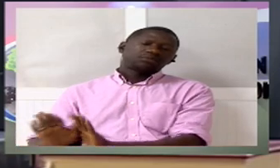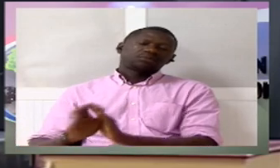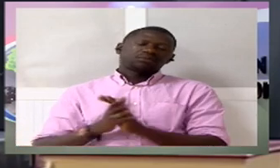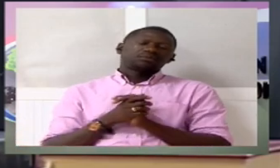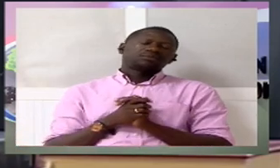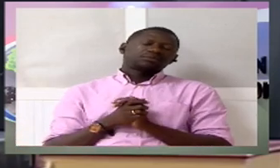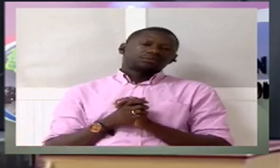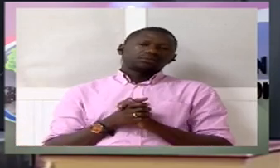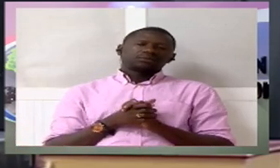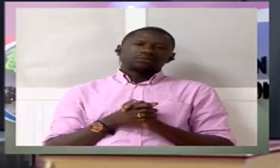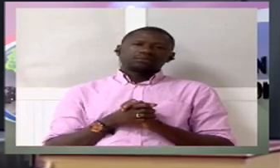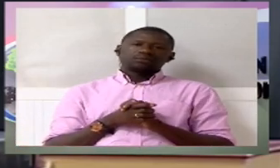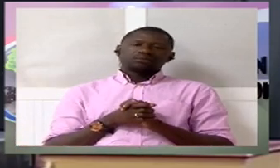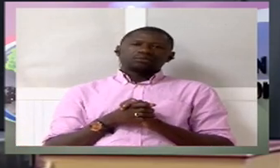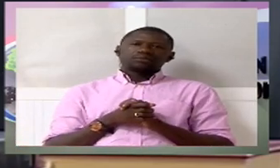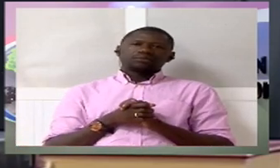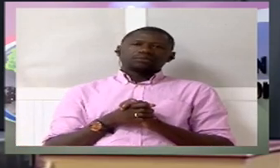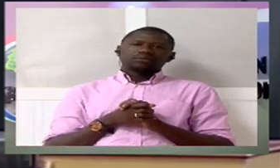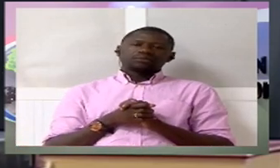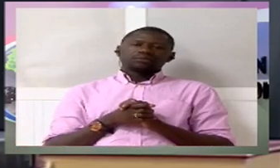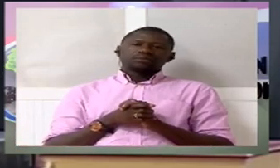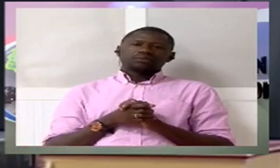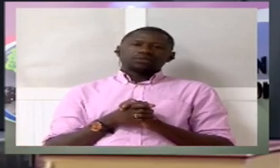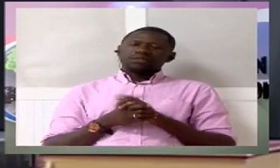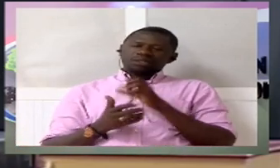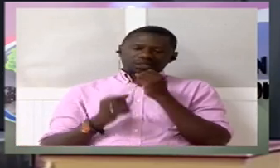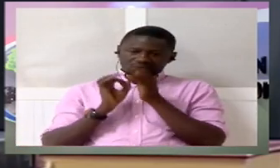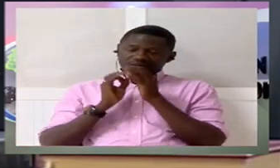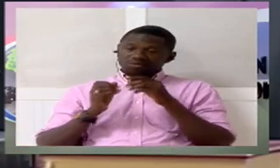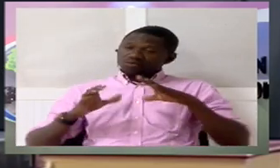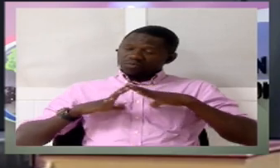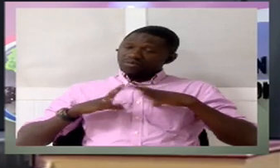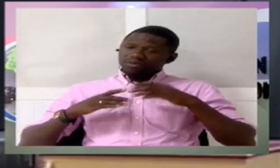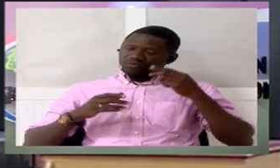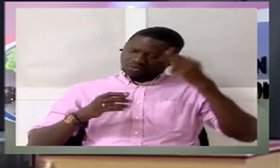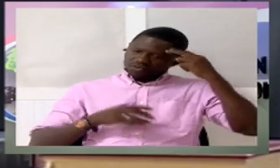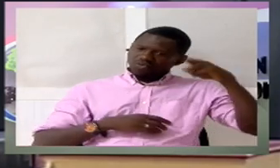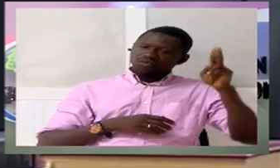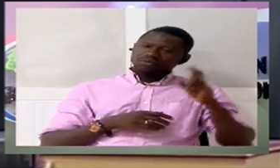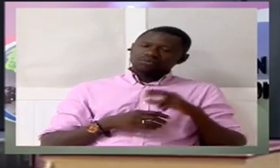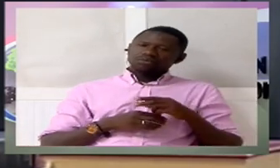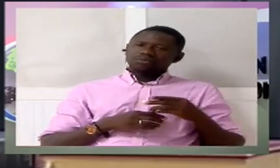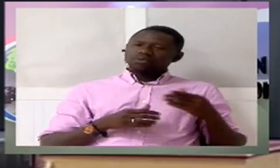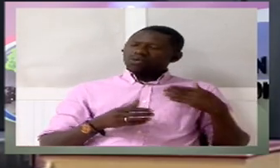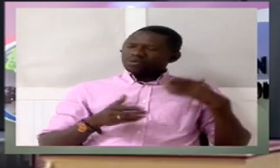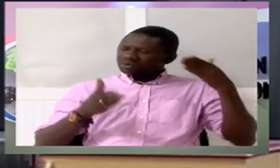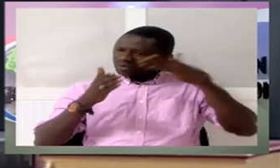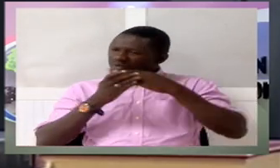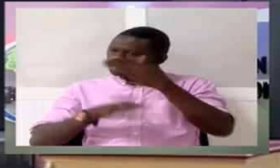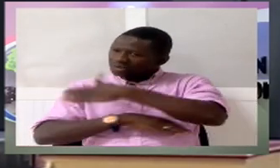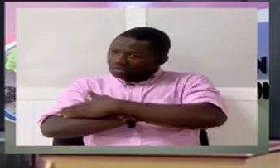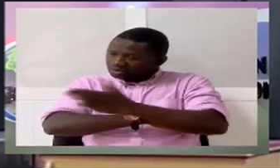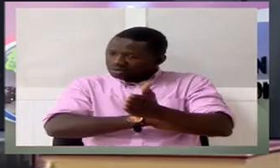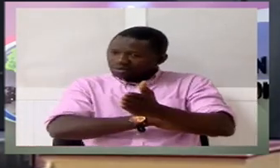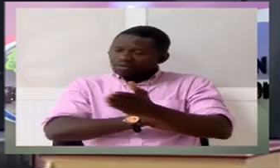Tasted it and said, it's okay, place it there for me. So we were about to leave. We went up